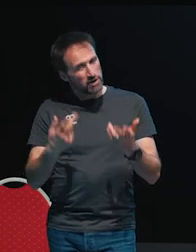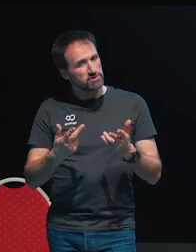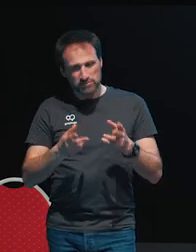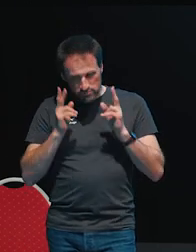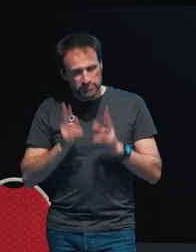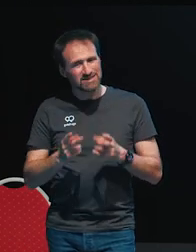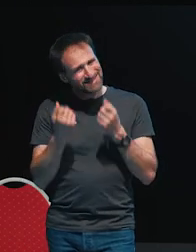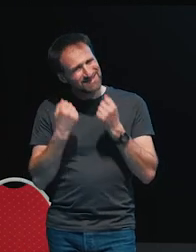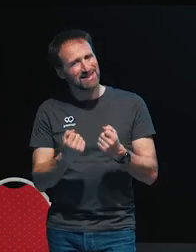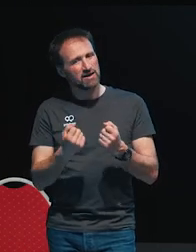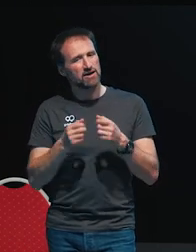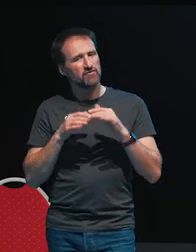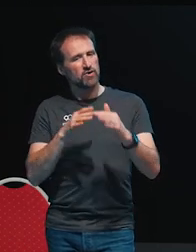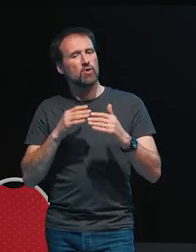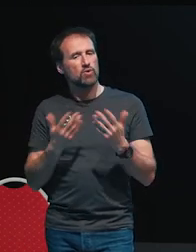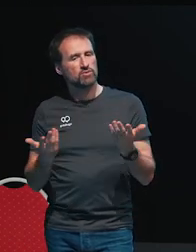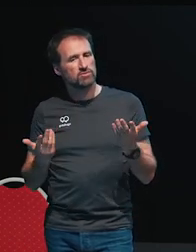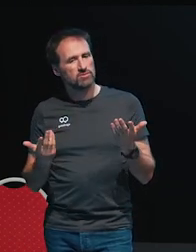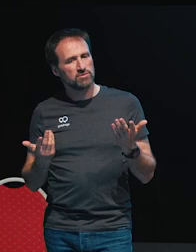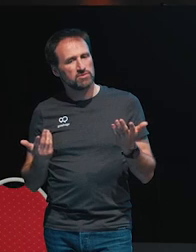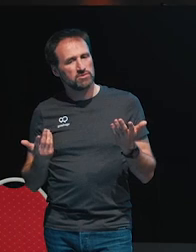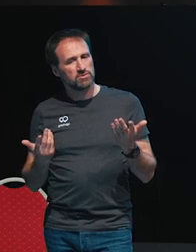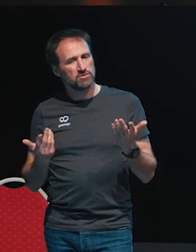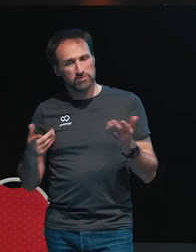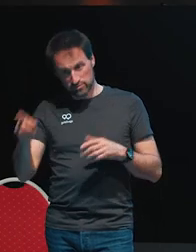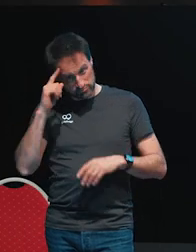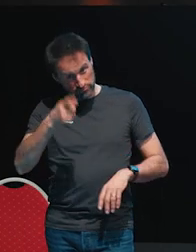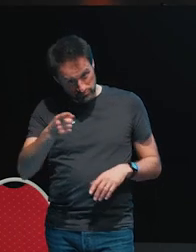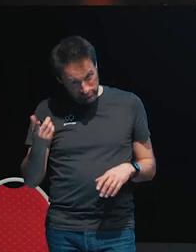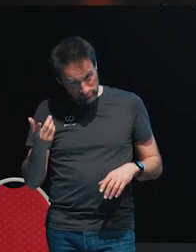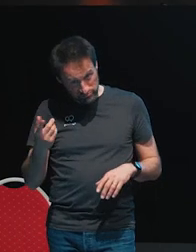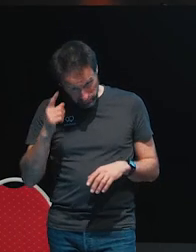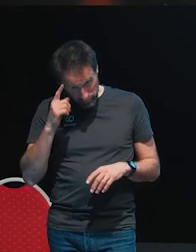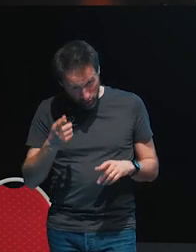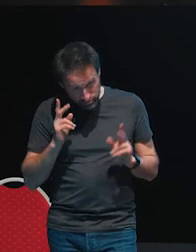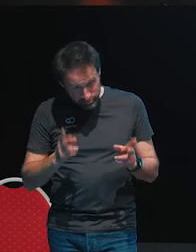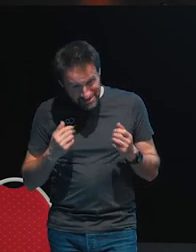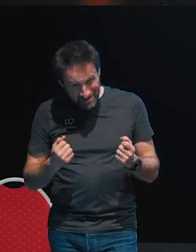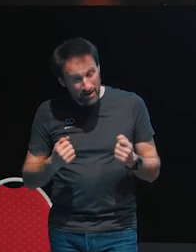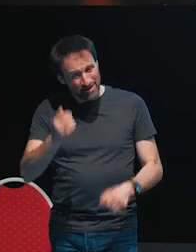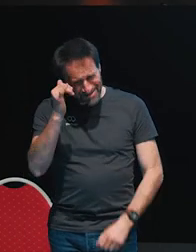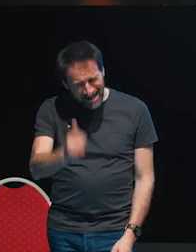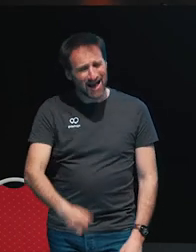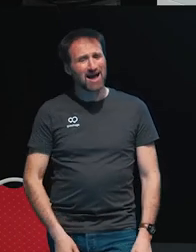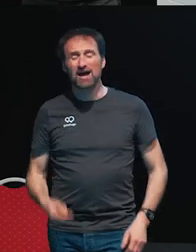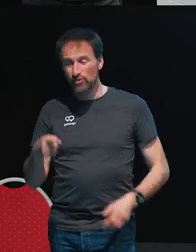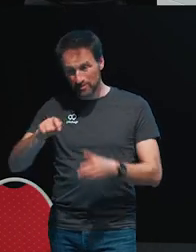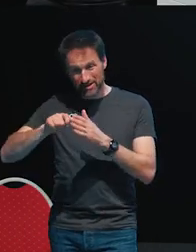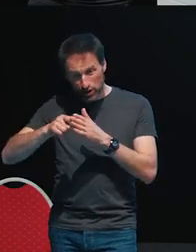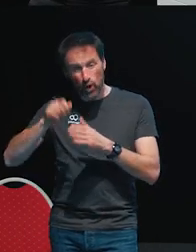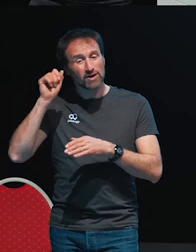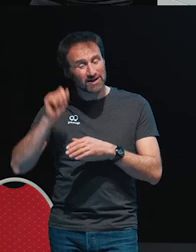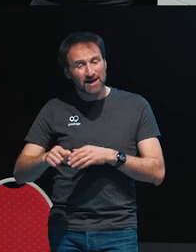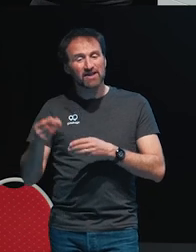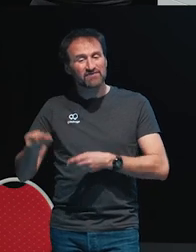solve flow? Who thinks it does? I think it does, because you can pass along these tokens to any other